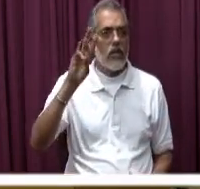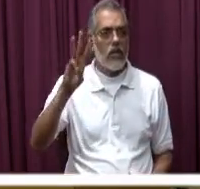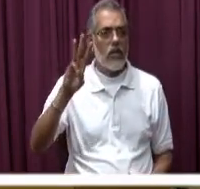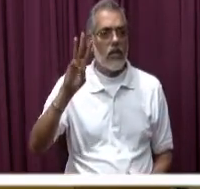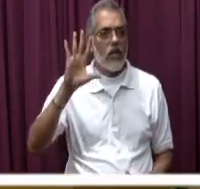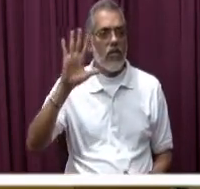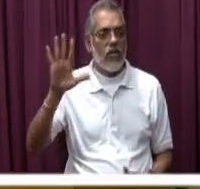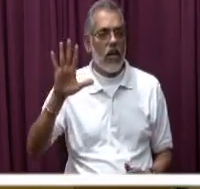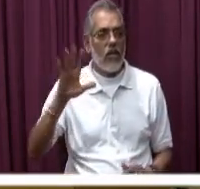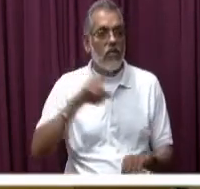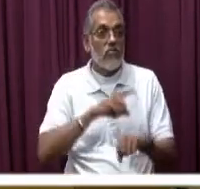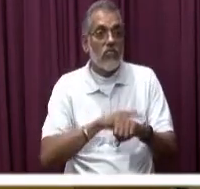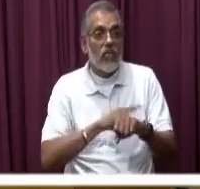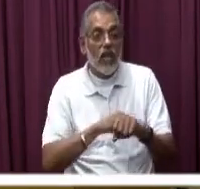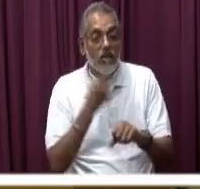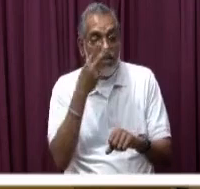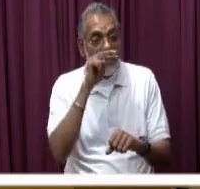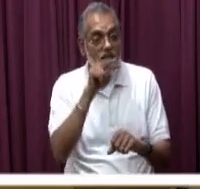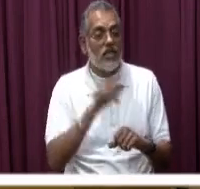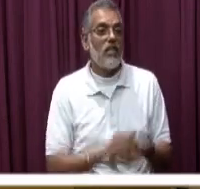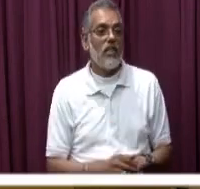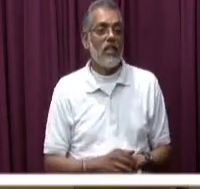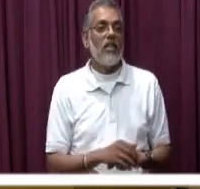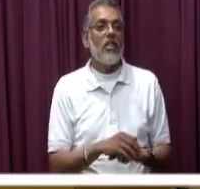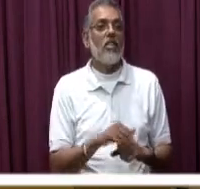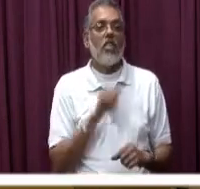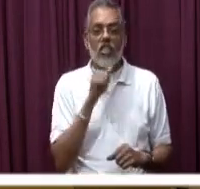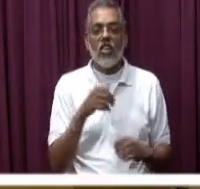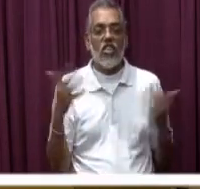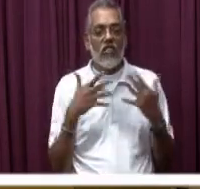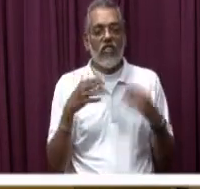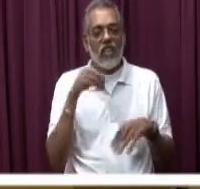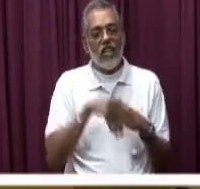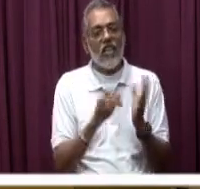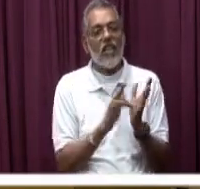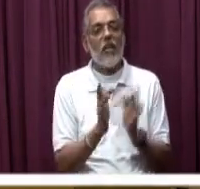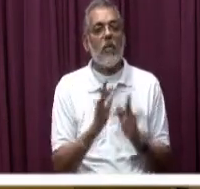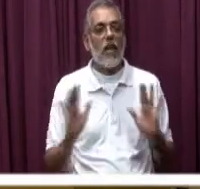that? One for every day in the year, and a leap year, hold your breath.